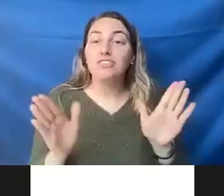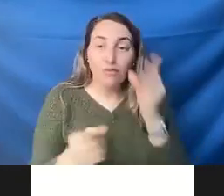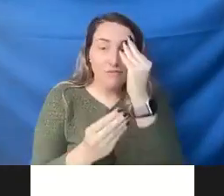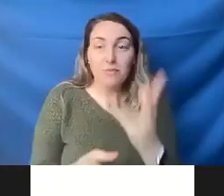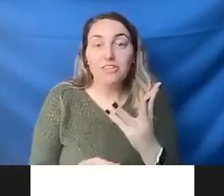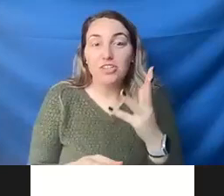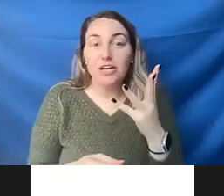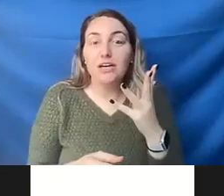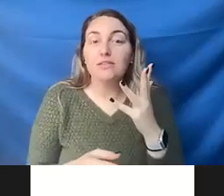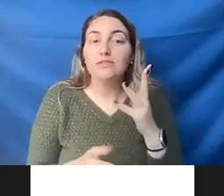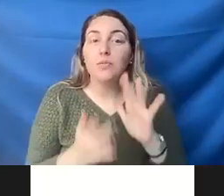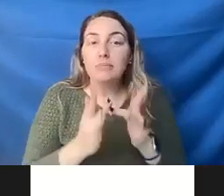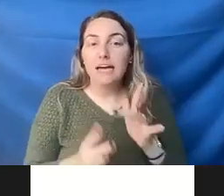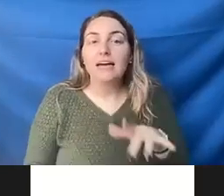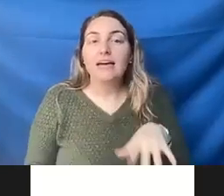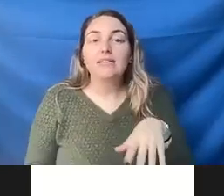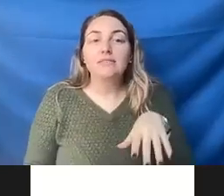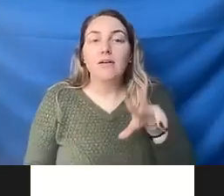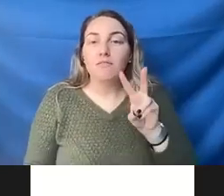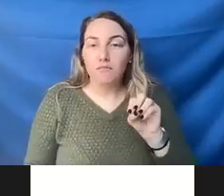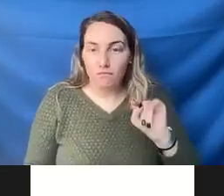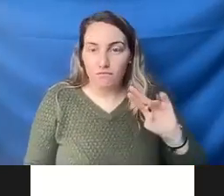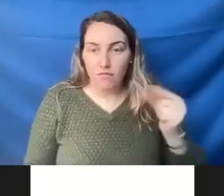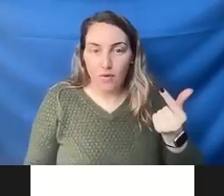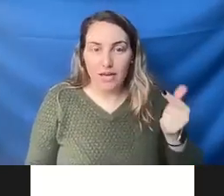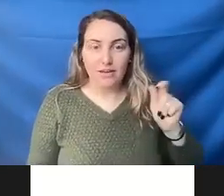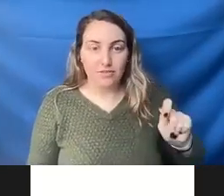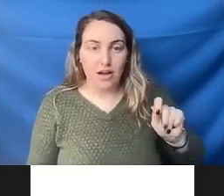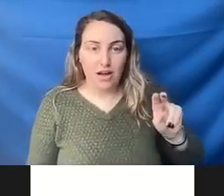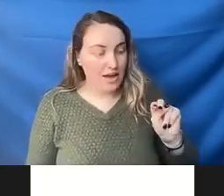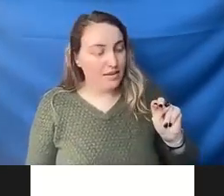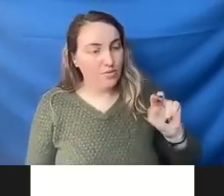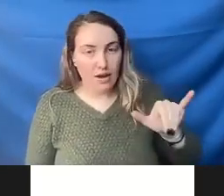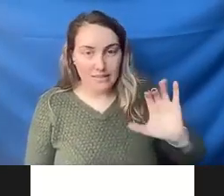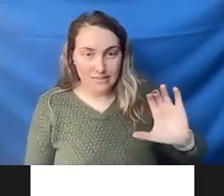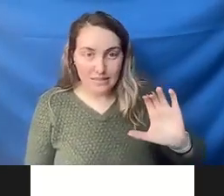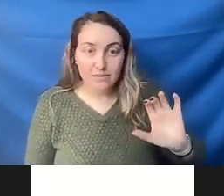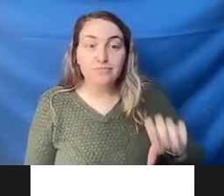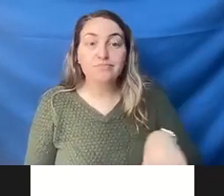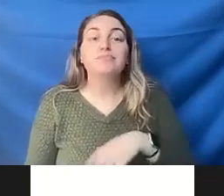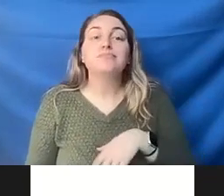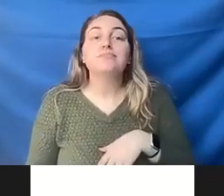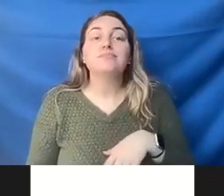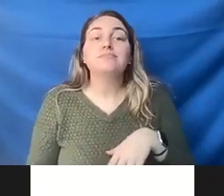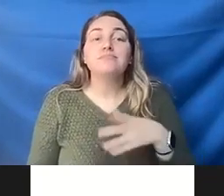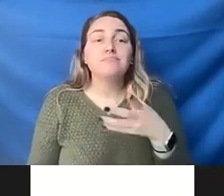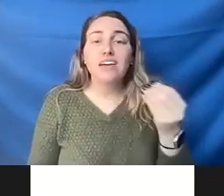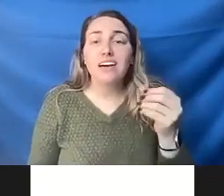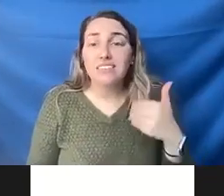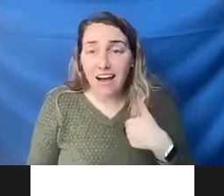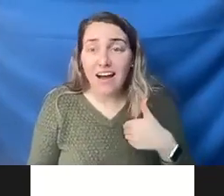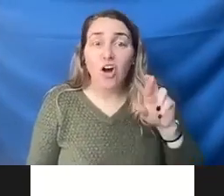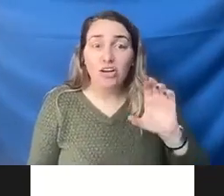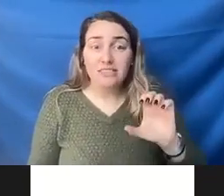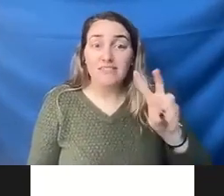voting.nyc, but we also have a specific website that hosts our ranked choice voting content, as well as an FAQ page for ranked choice voting.